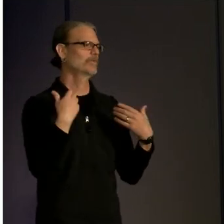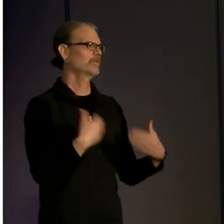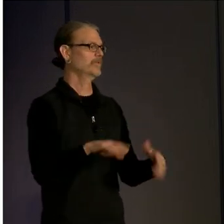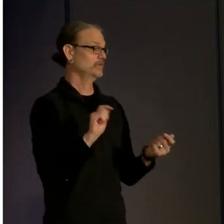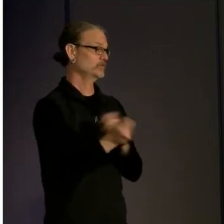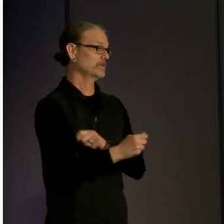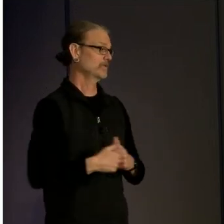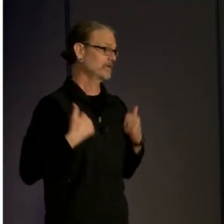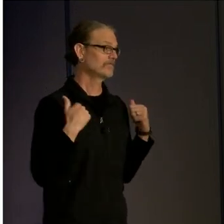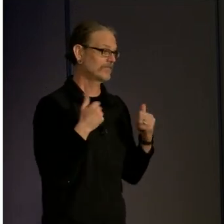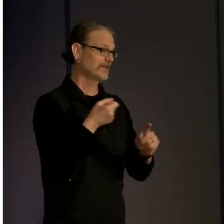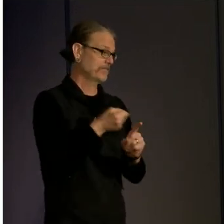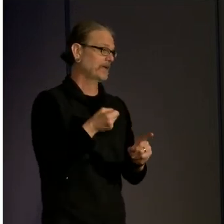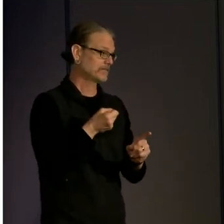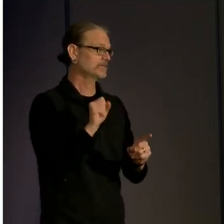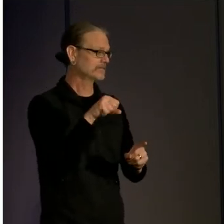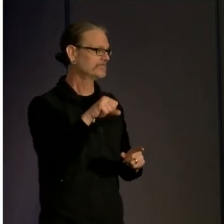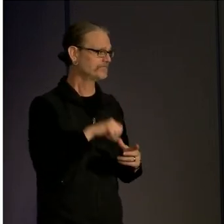moments, I would say.